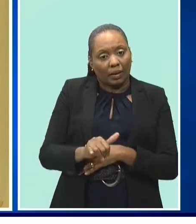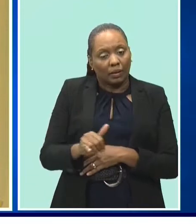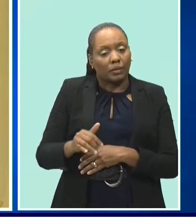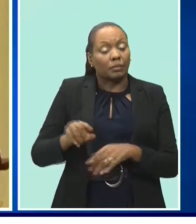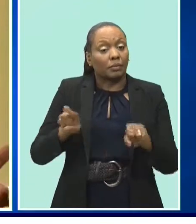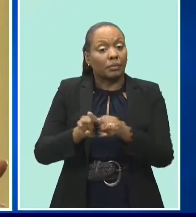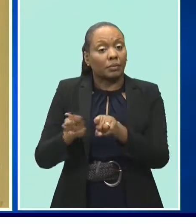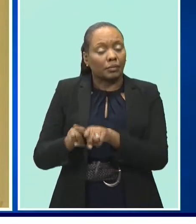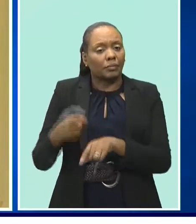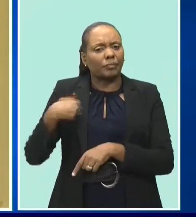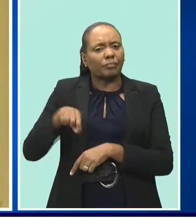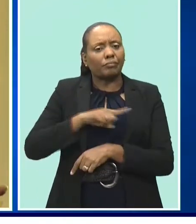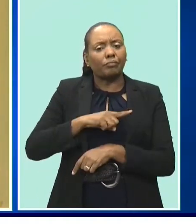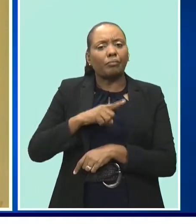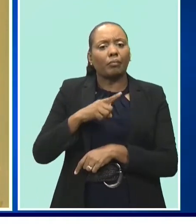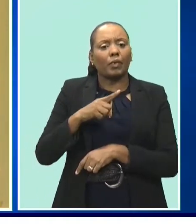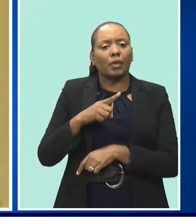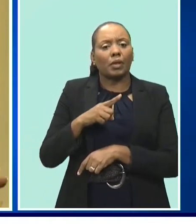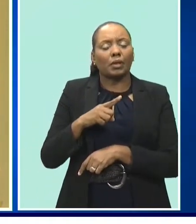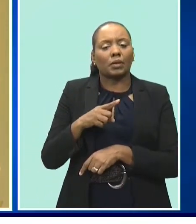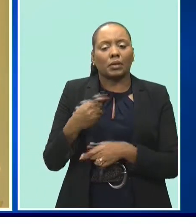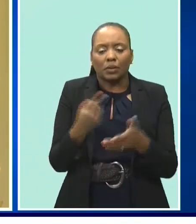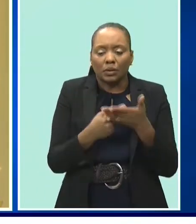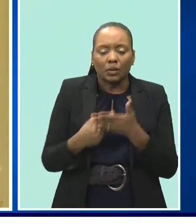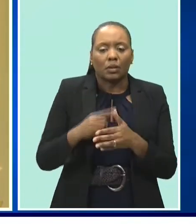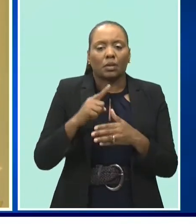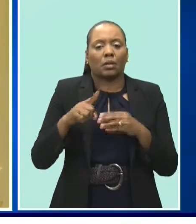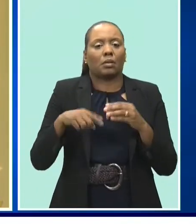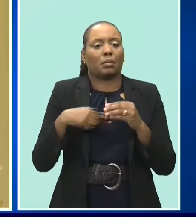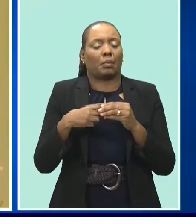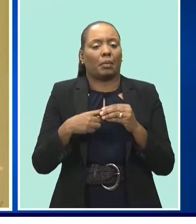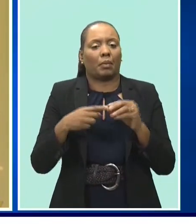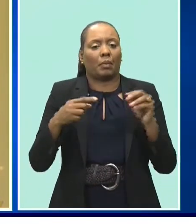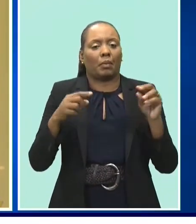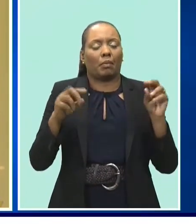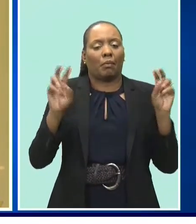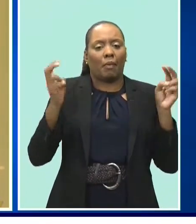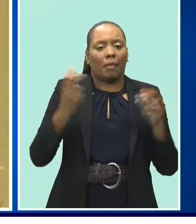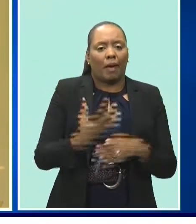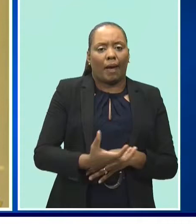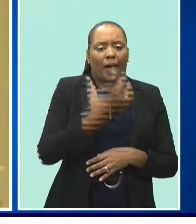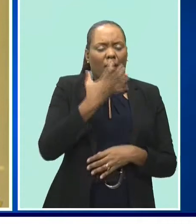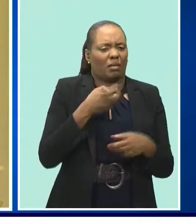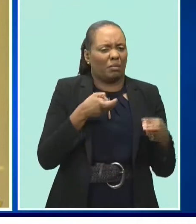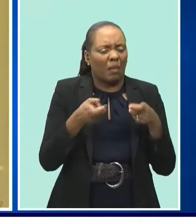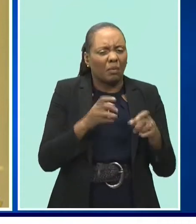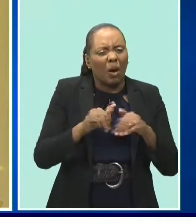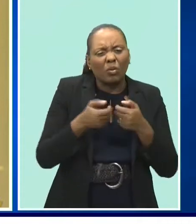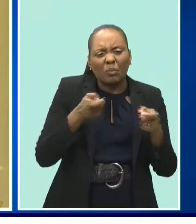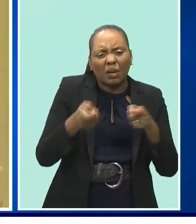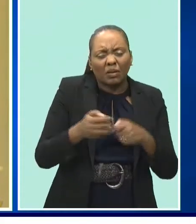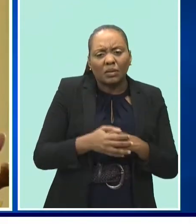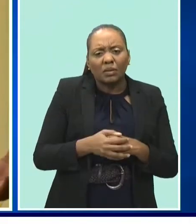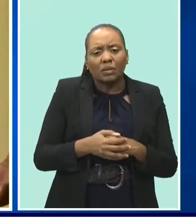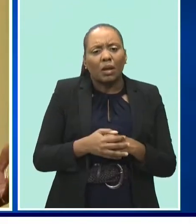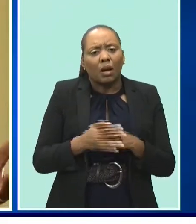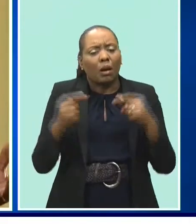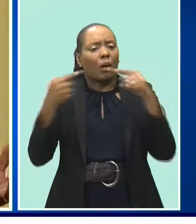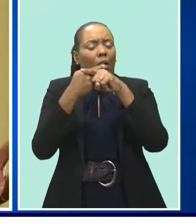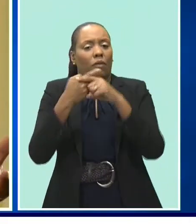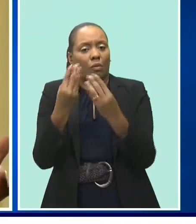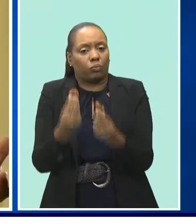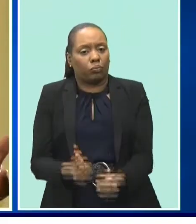Also, of course, we would have done anger management, conflict resolution, key aspects of our society today, where we